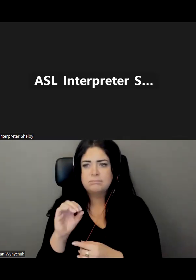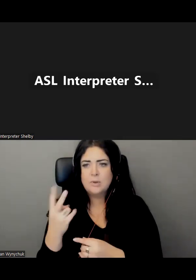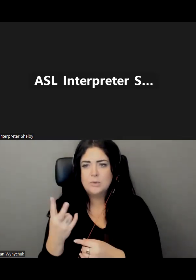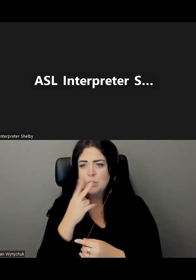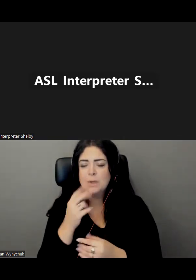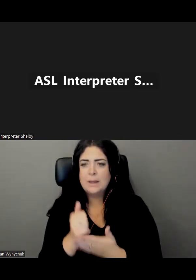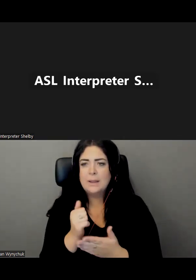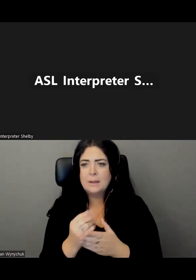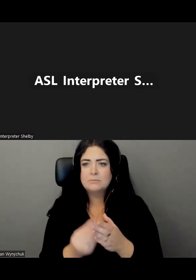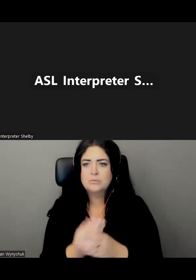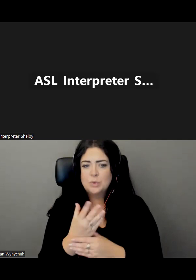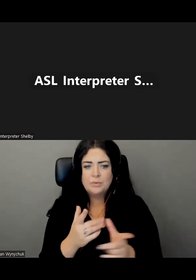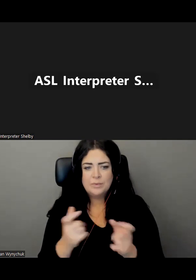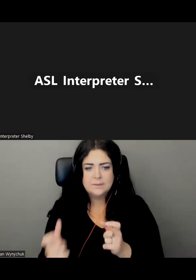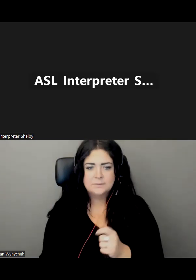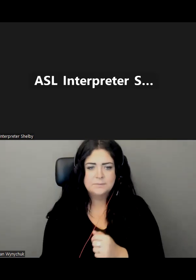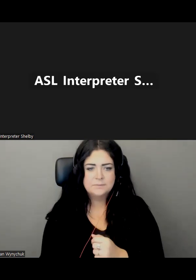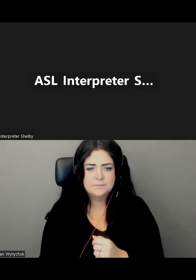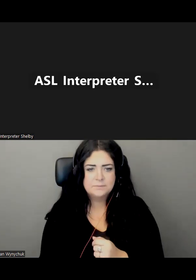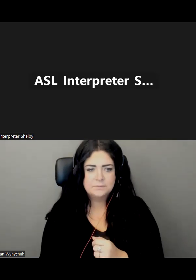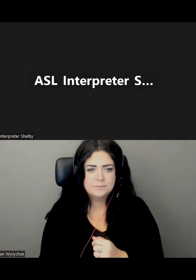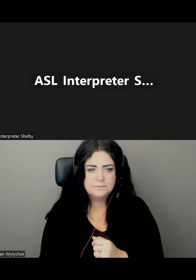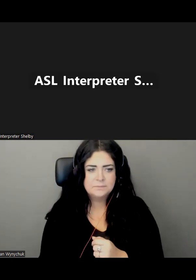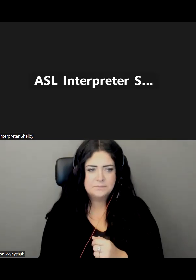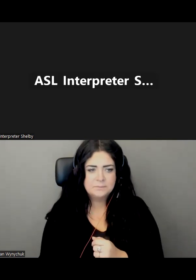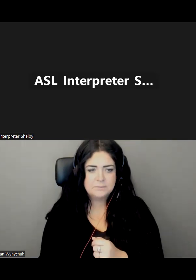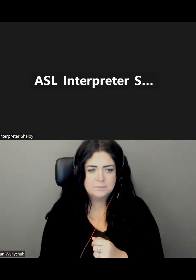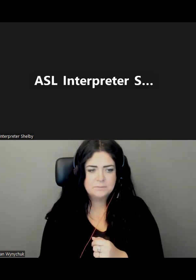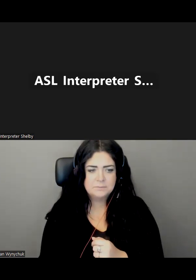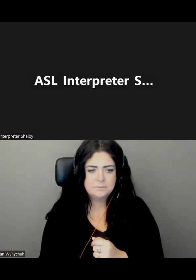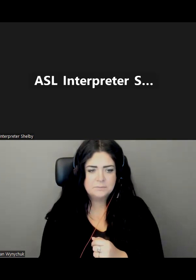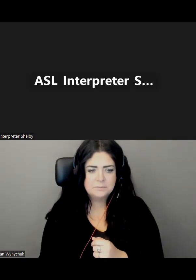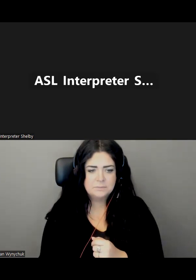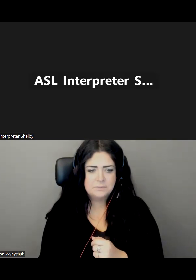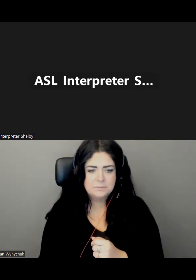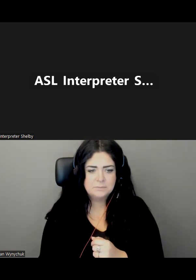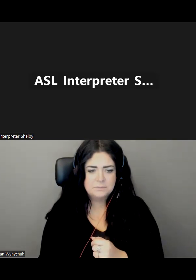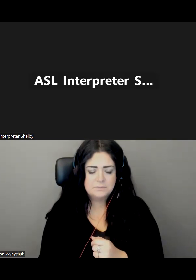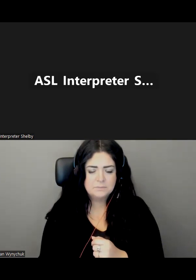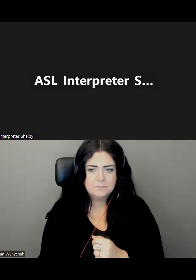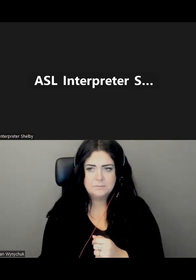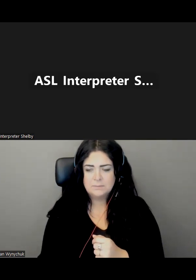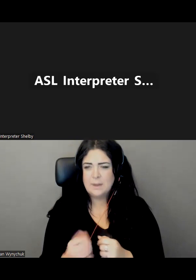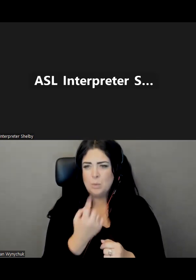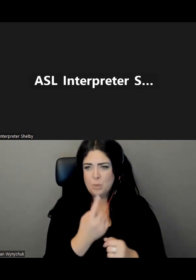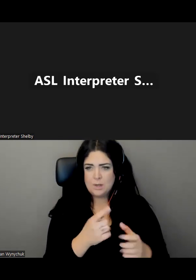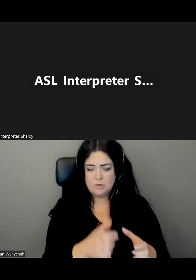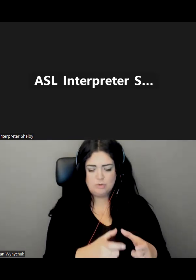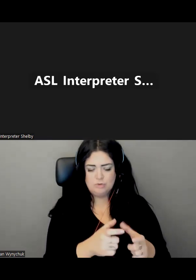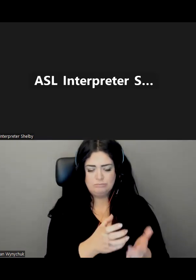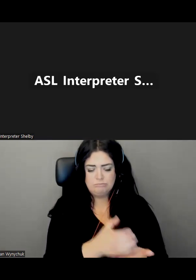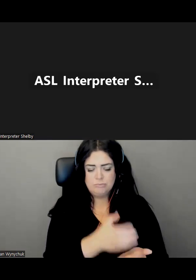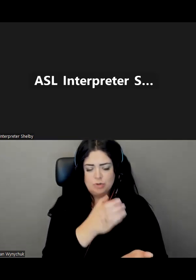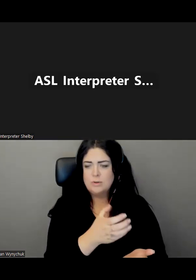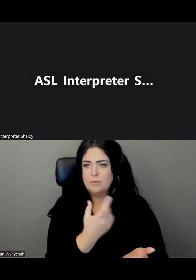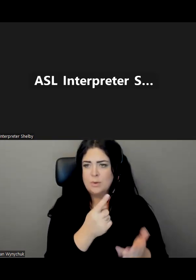bit more. But I would probably go a jar per person if you're just going with the jars, because I personally like to load